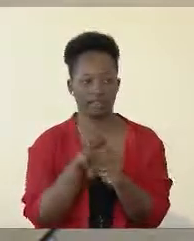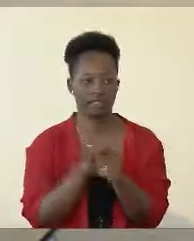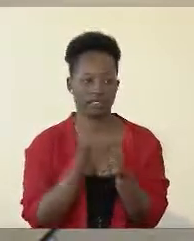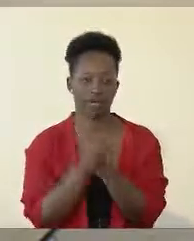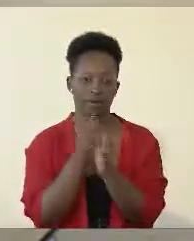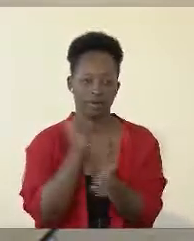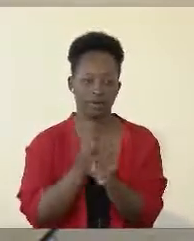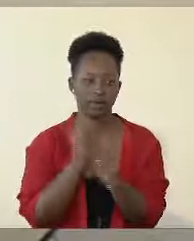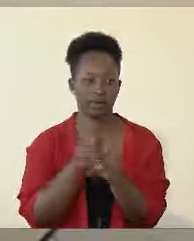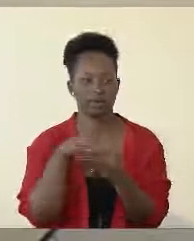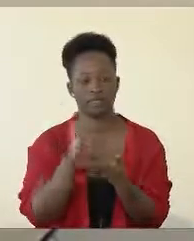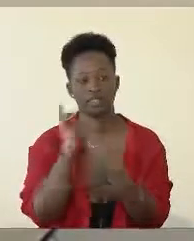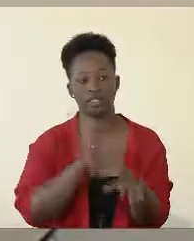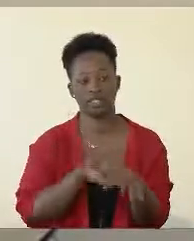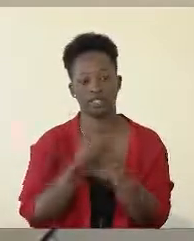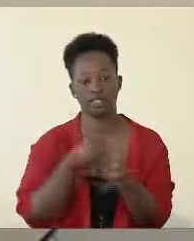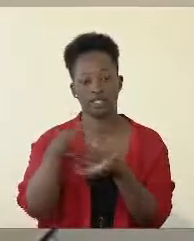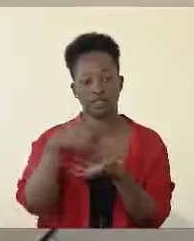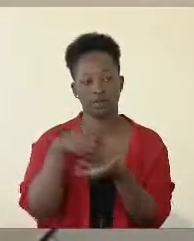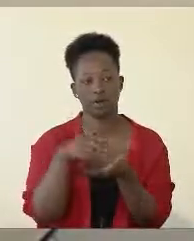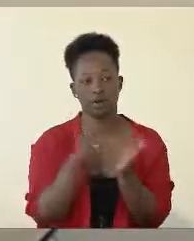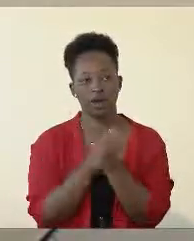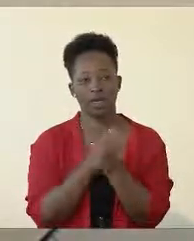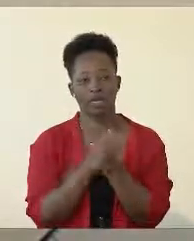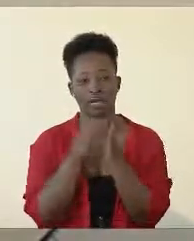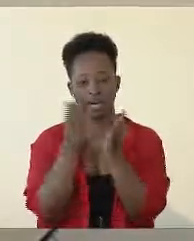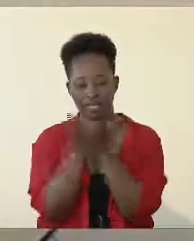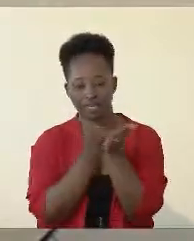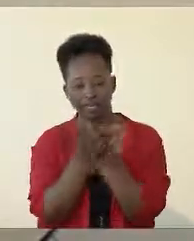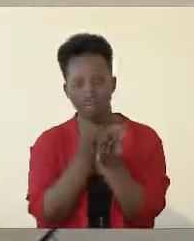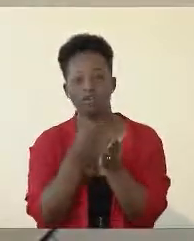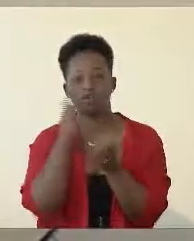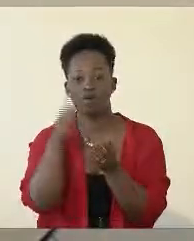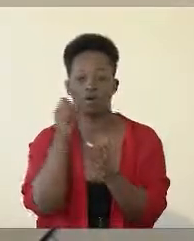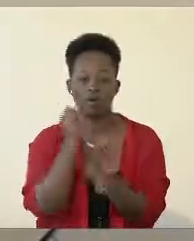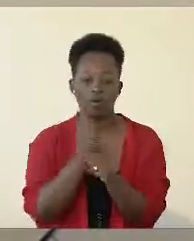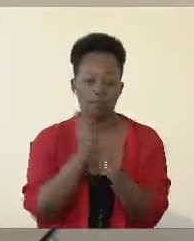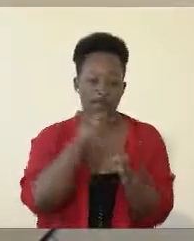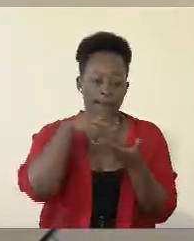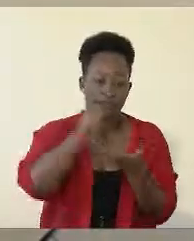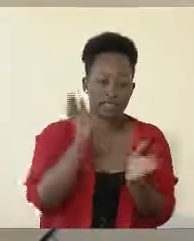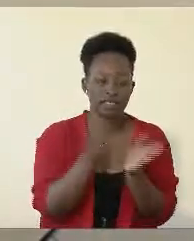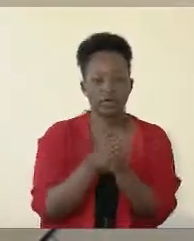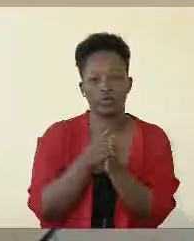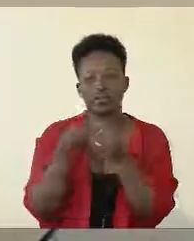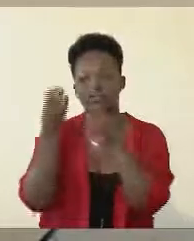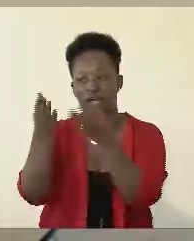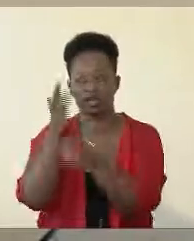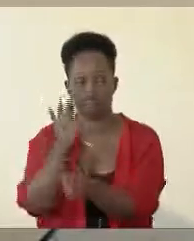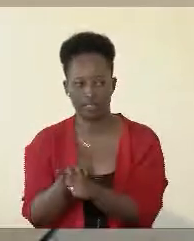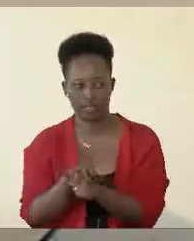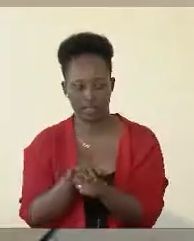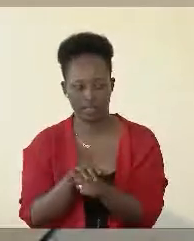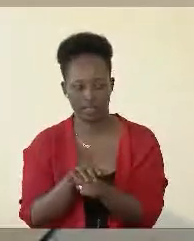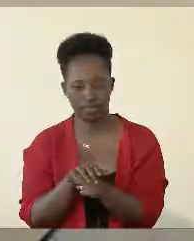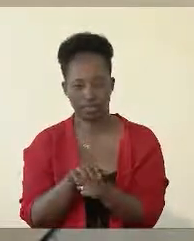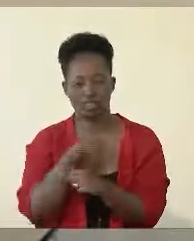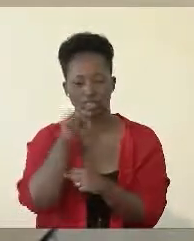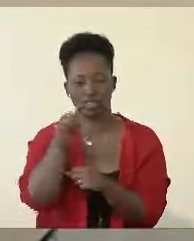a market for your goods and services, you are encouraged to invest more and produce more, which eventually leads to growth